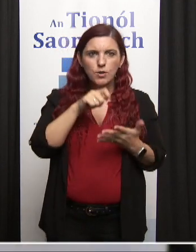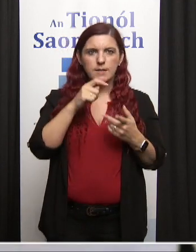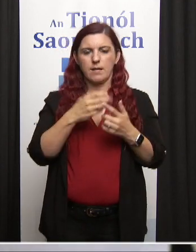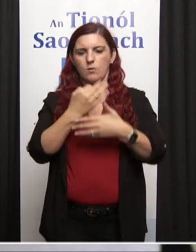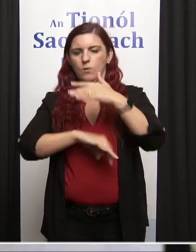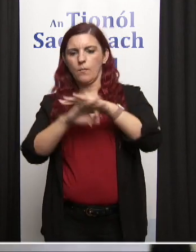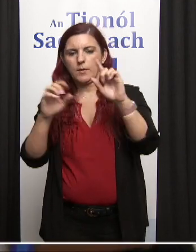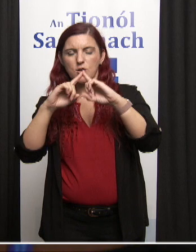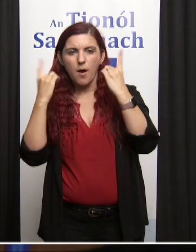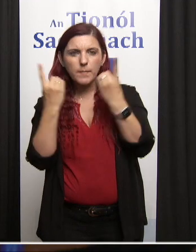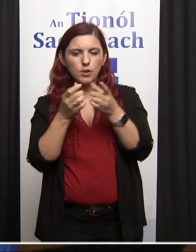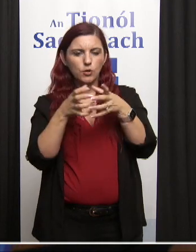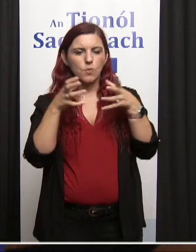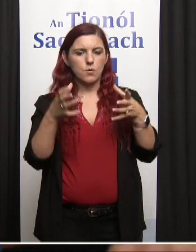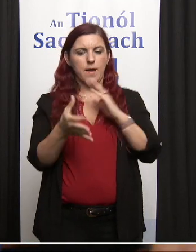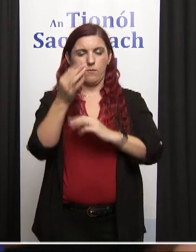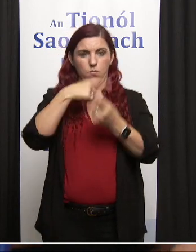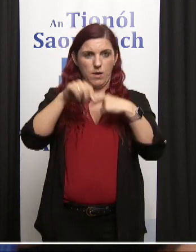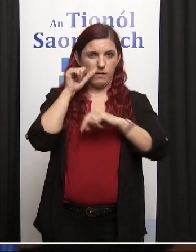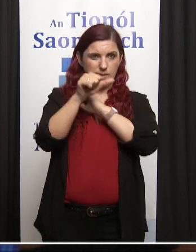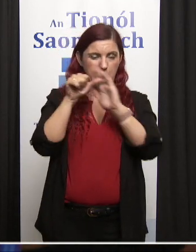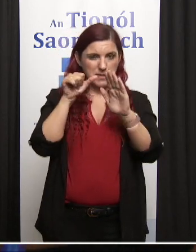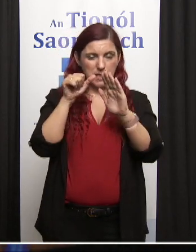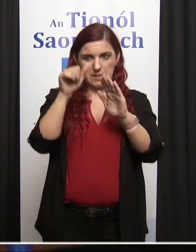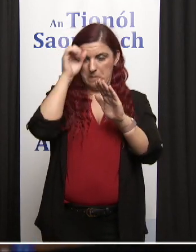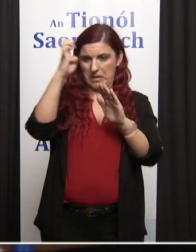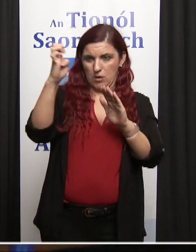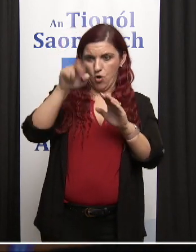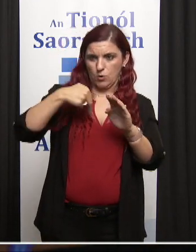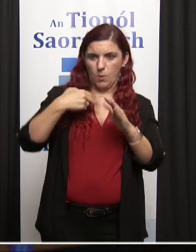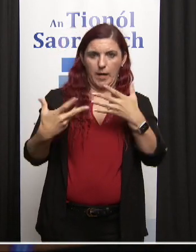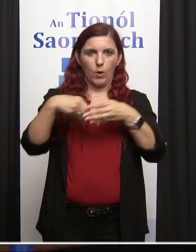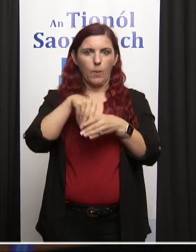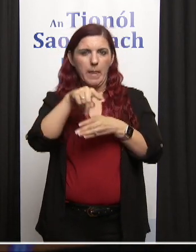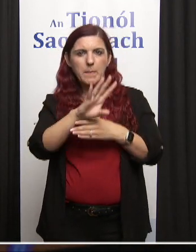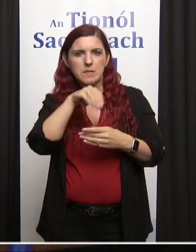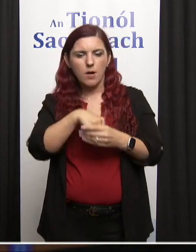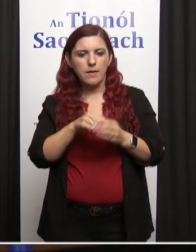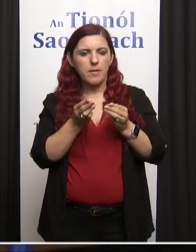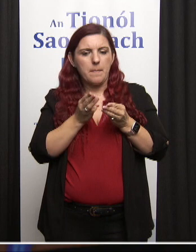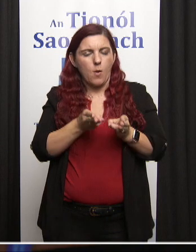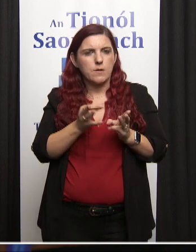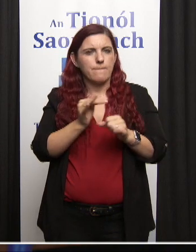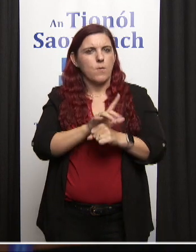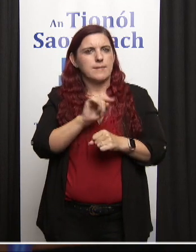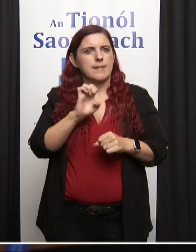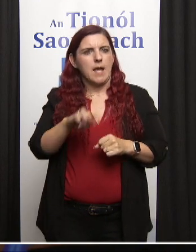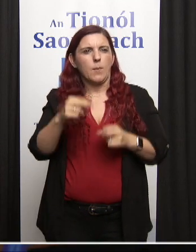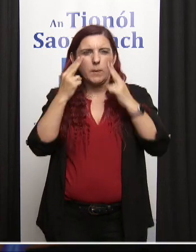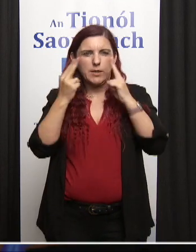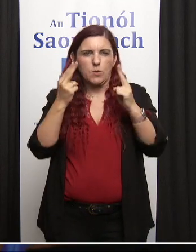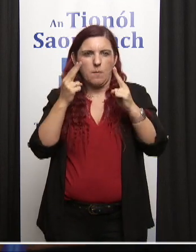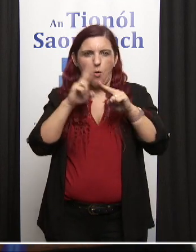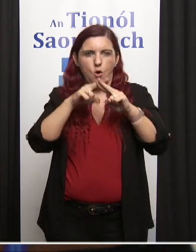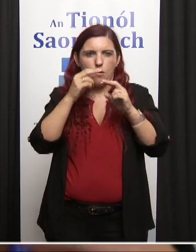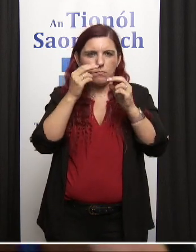departments running them, that really, if we were expected to include those as part of the powers, they should be somewhat broken down